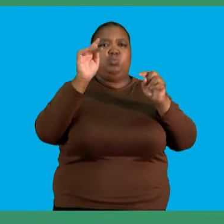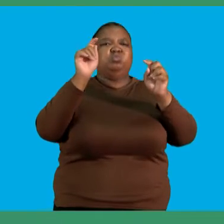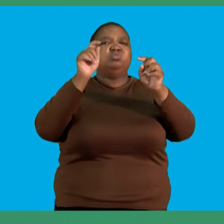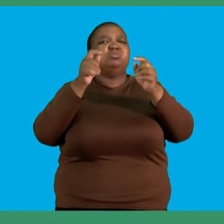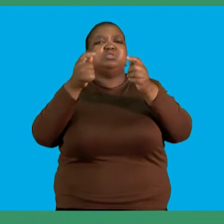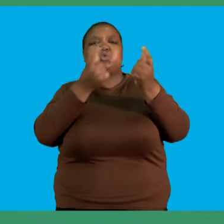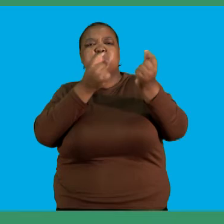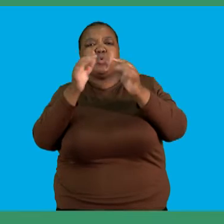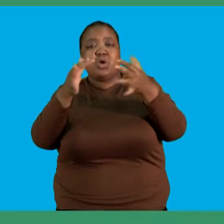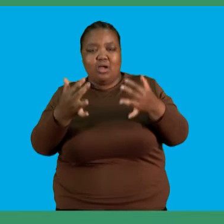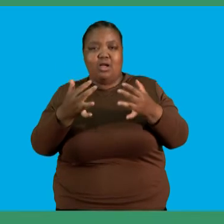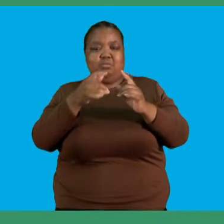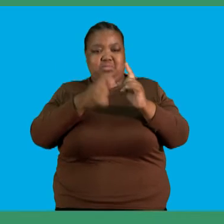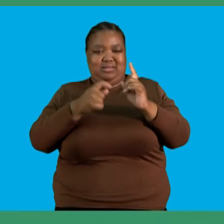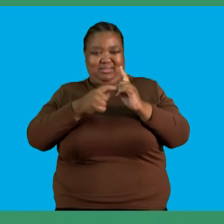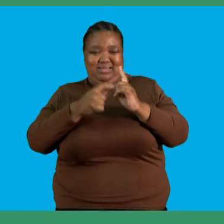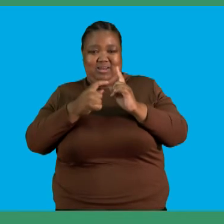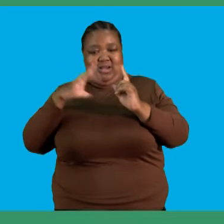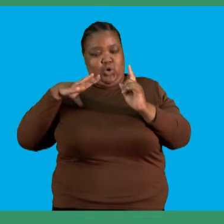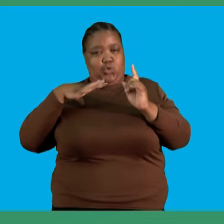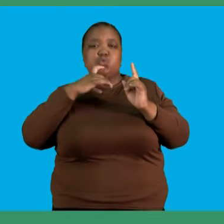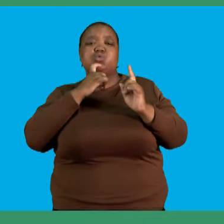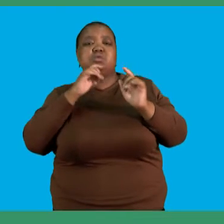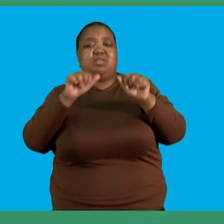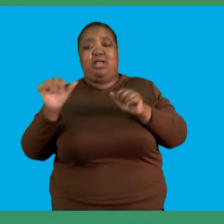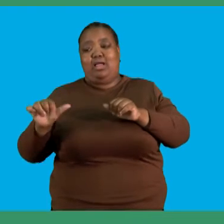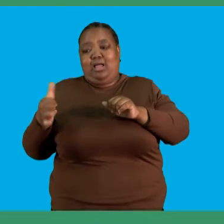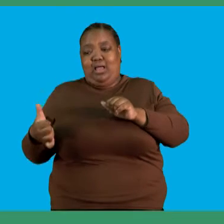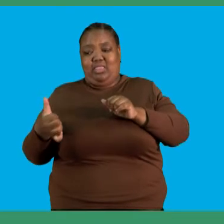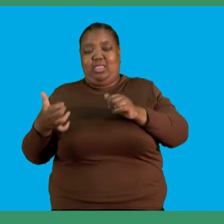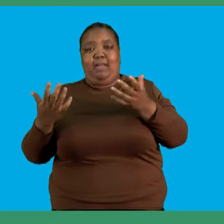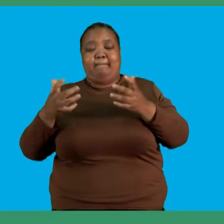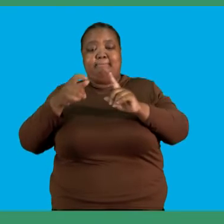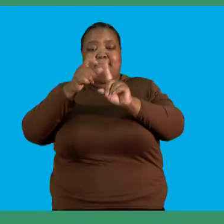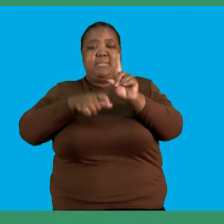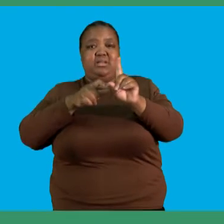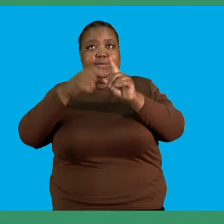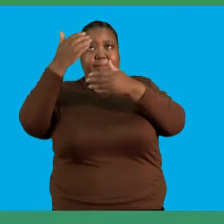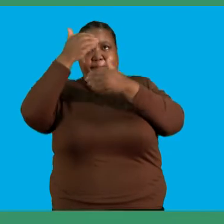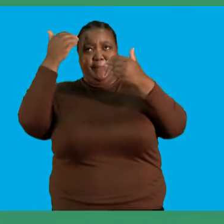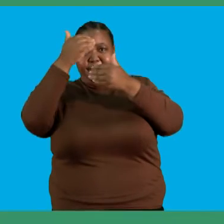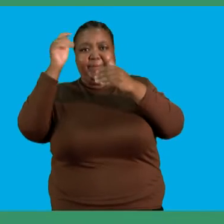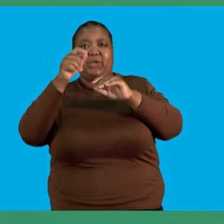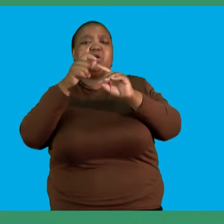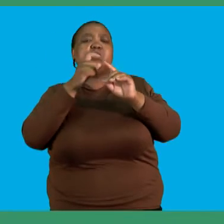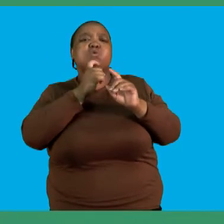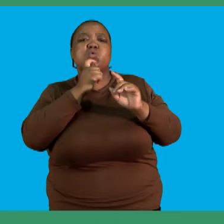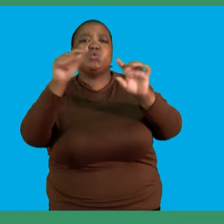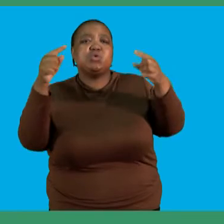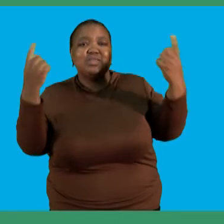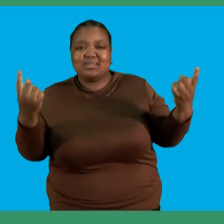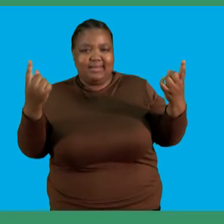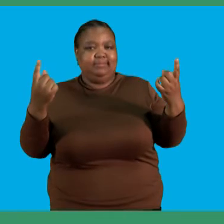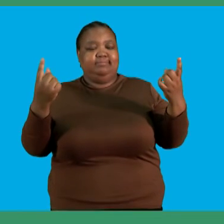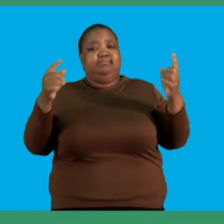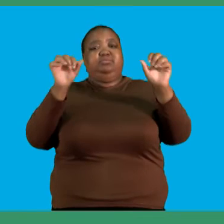who can use it to its full potential. So this visual aid cannot be used by